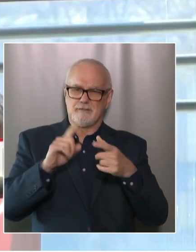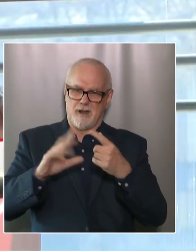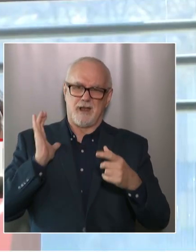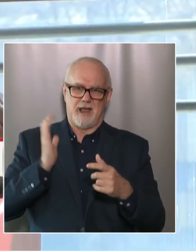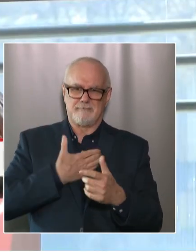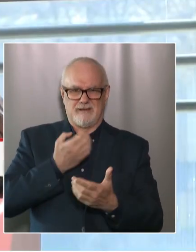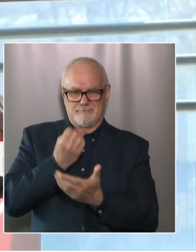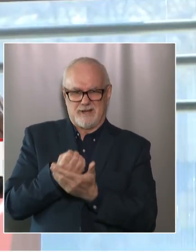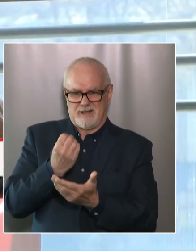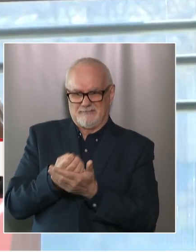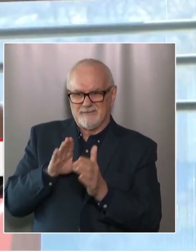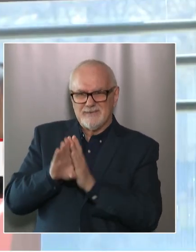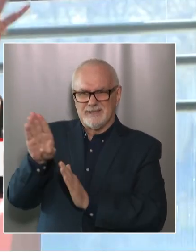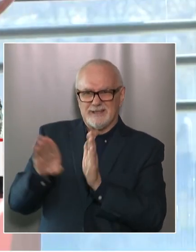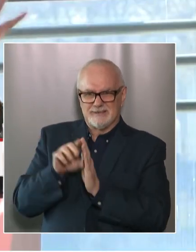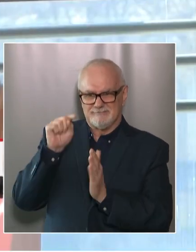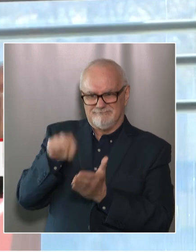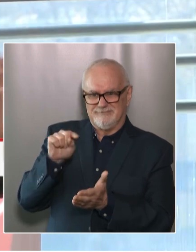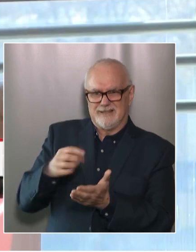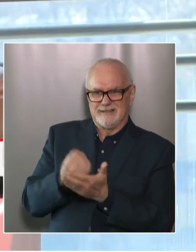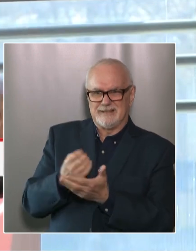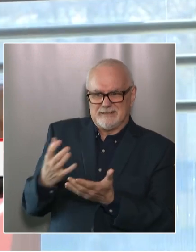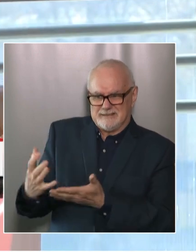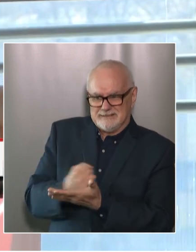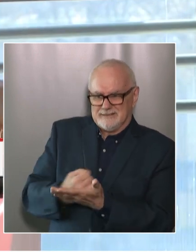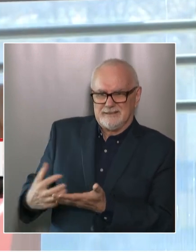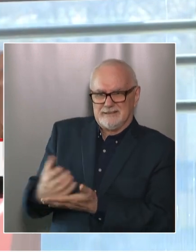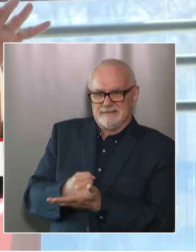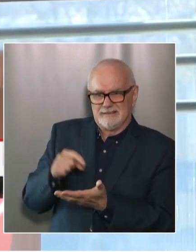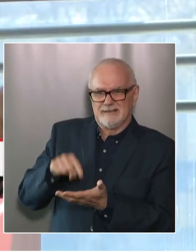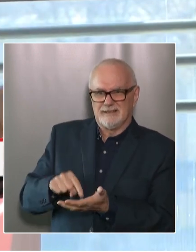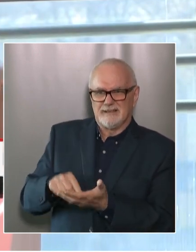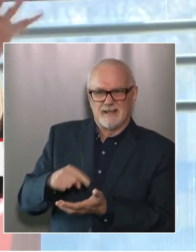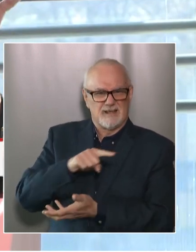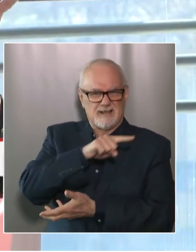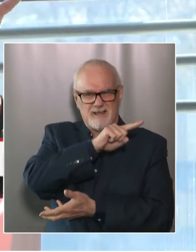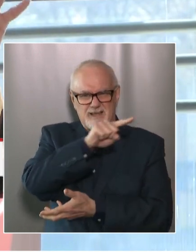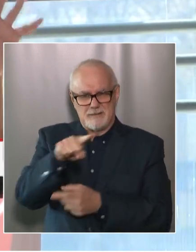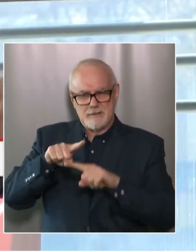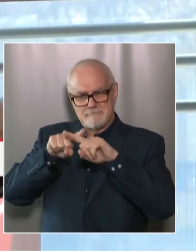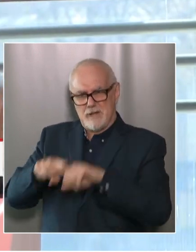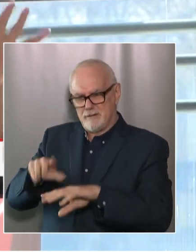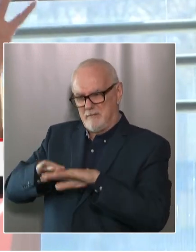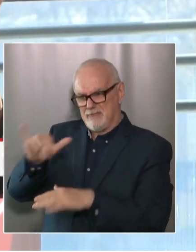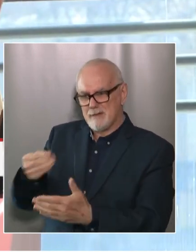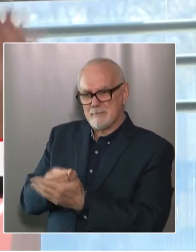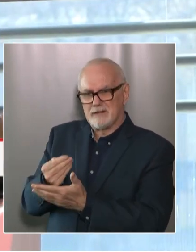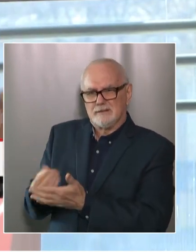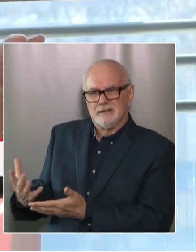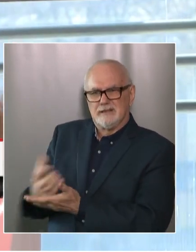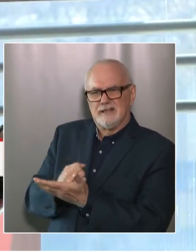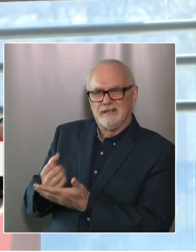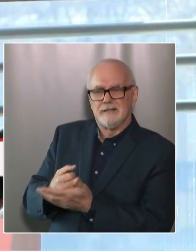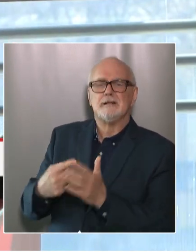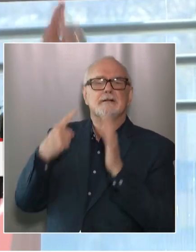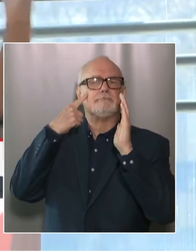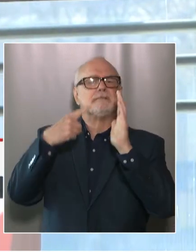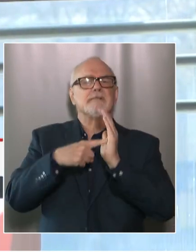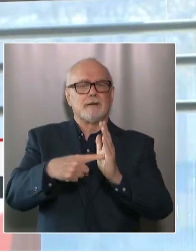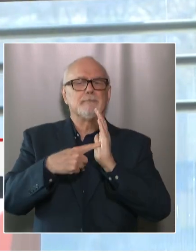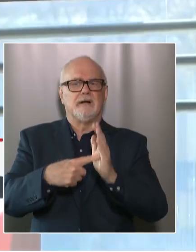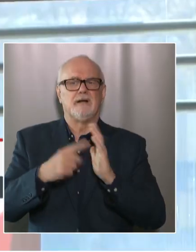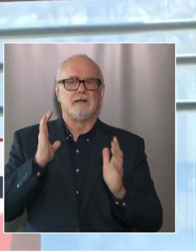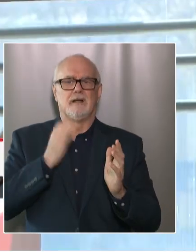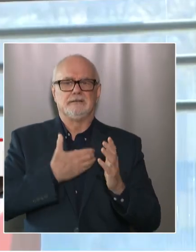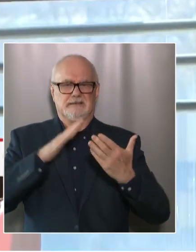It all depends on that. If our downtown doesn't come back and our buildings don't maintain their value,